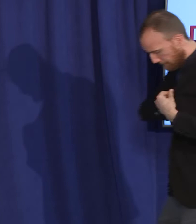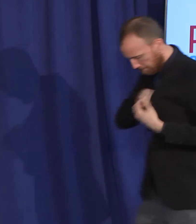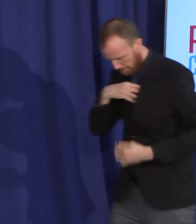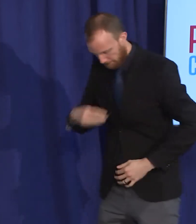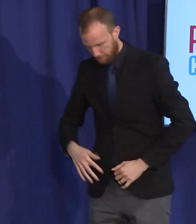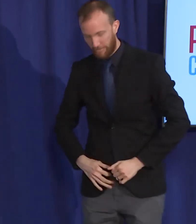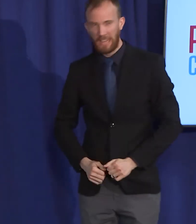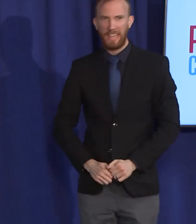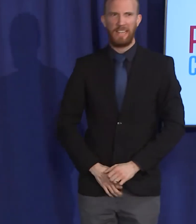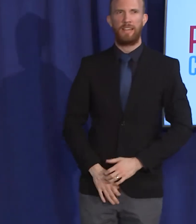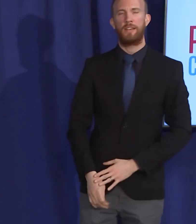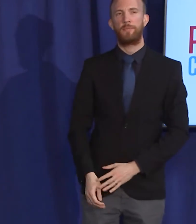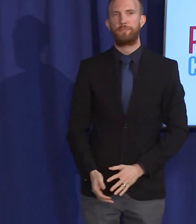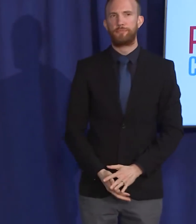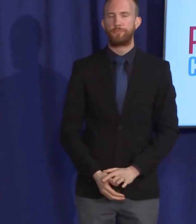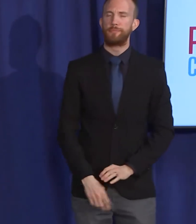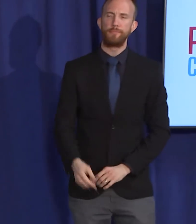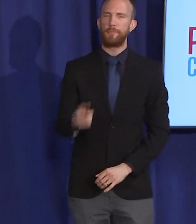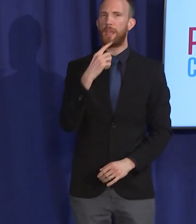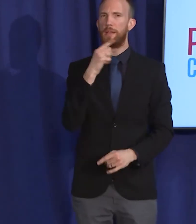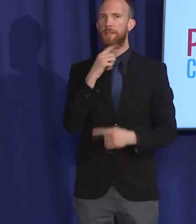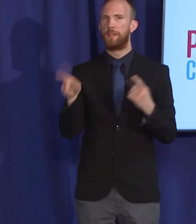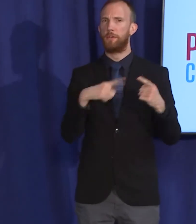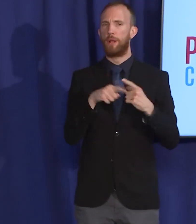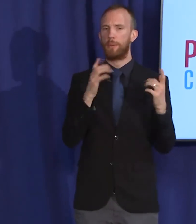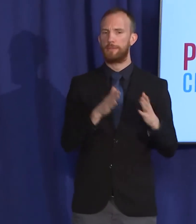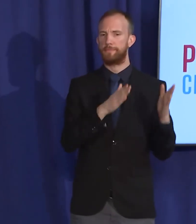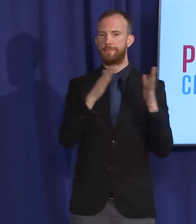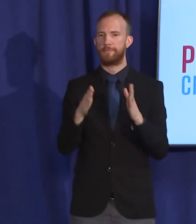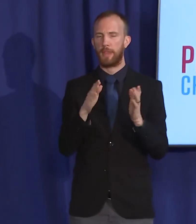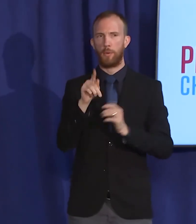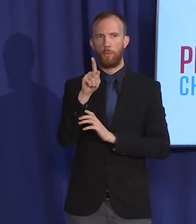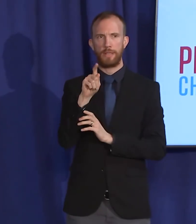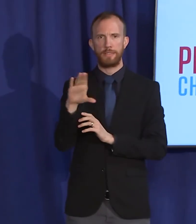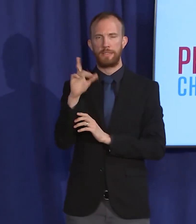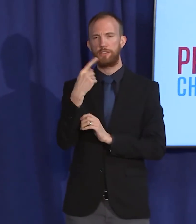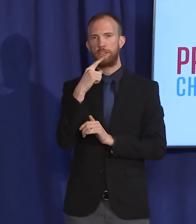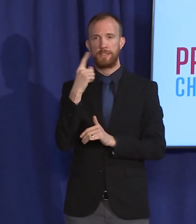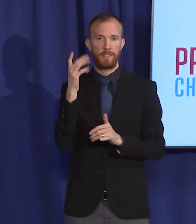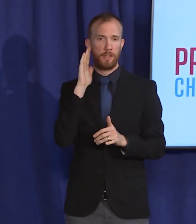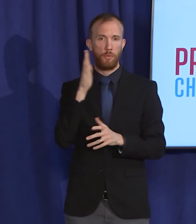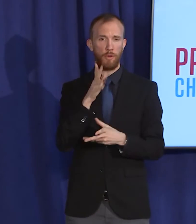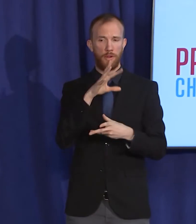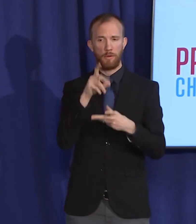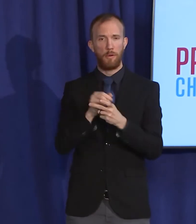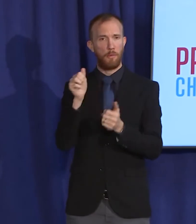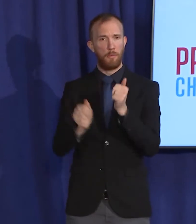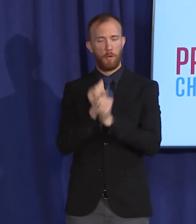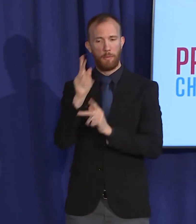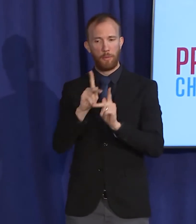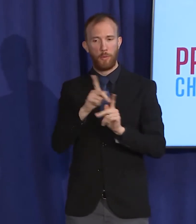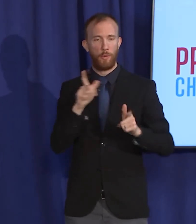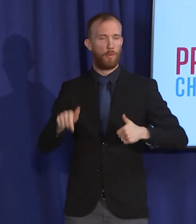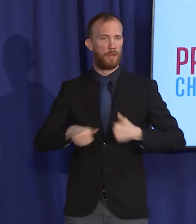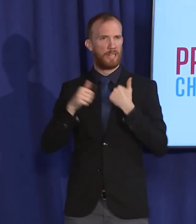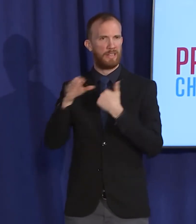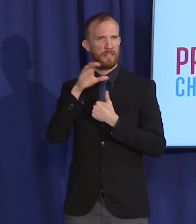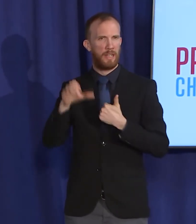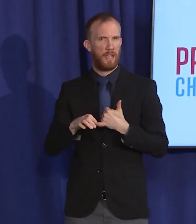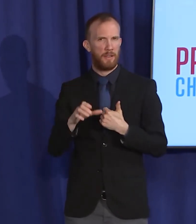we expand to 1C, this will include a majority of the Chicago population. Do you have